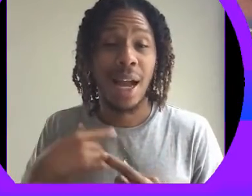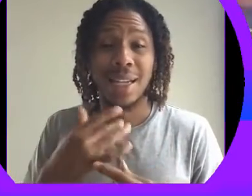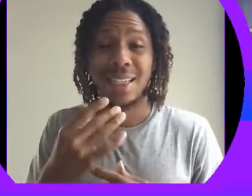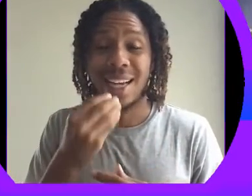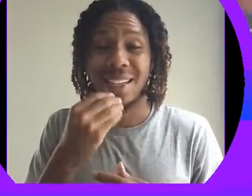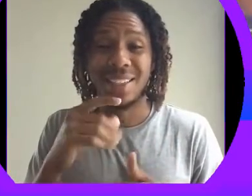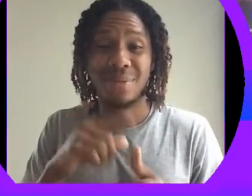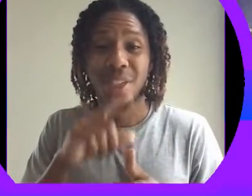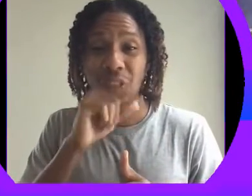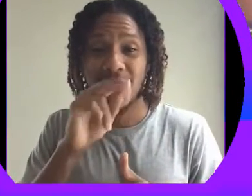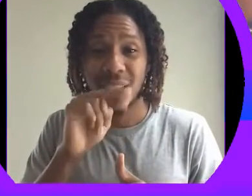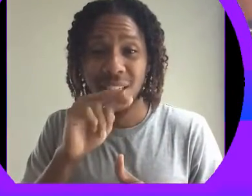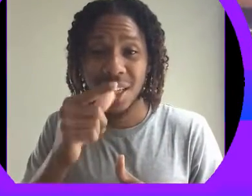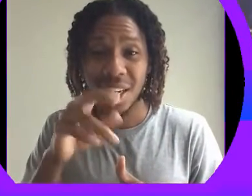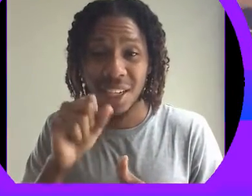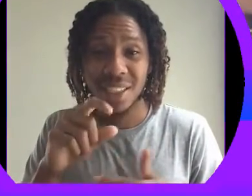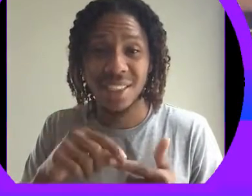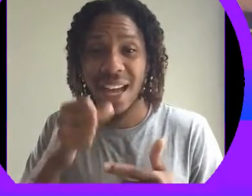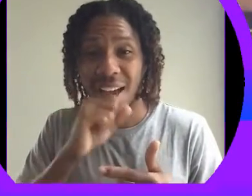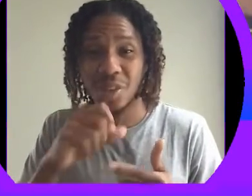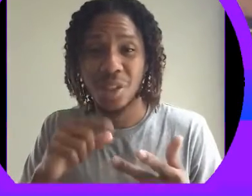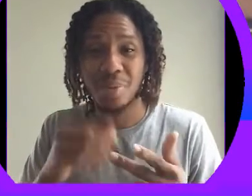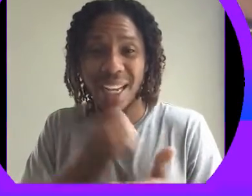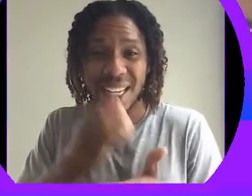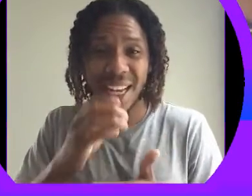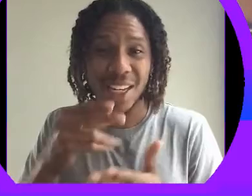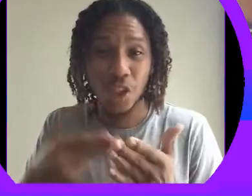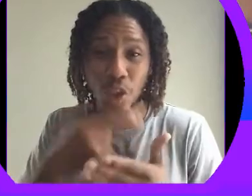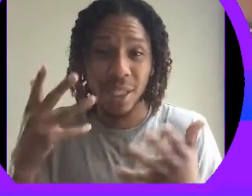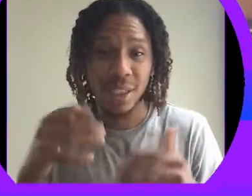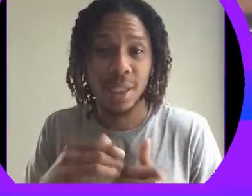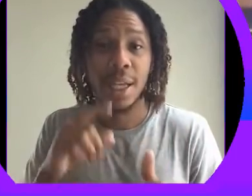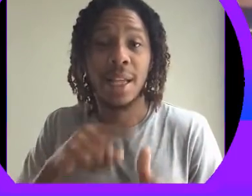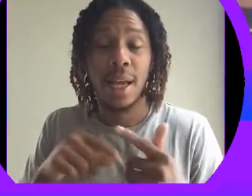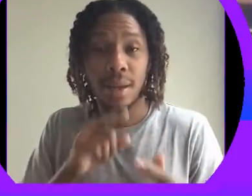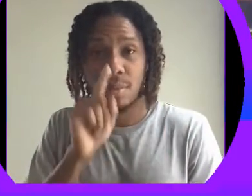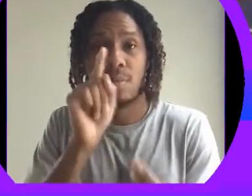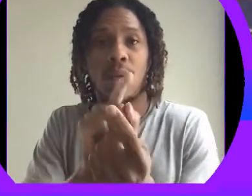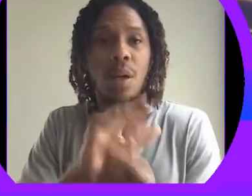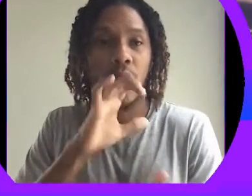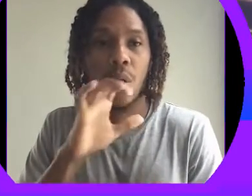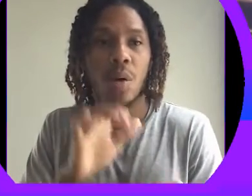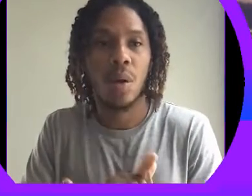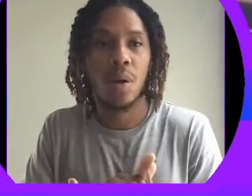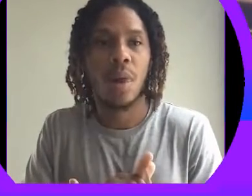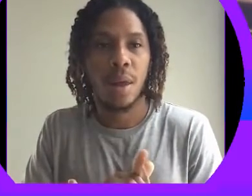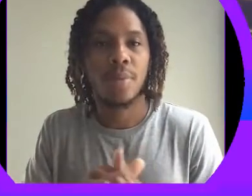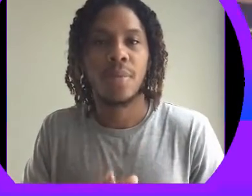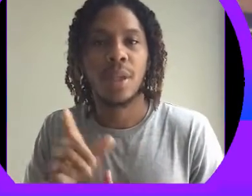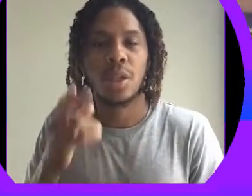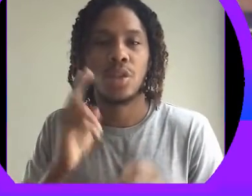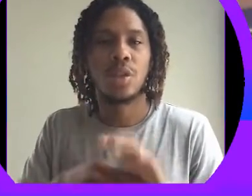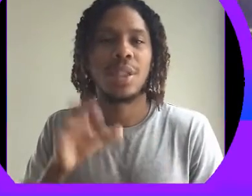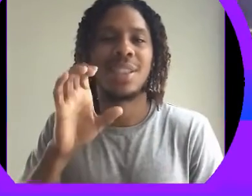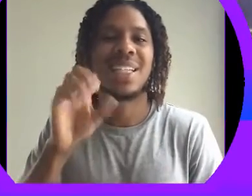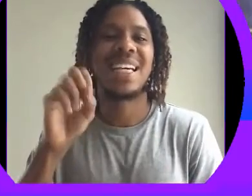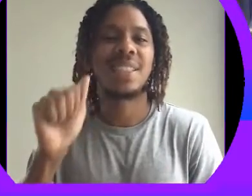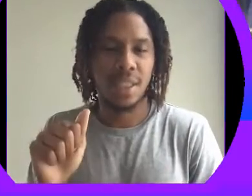canned soup, chicken nuggets, and ice cream and candy. Until I met my wife, and we joined the